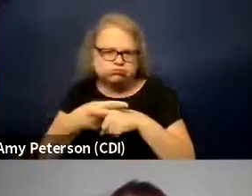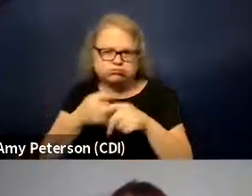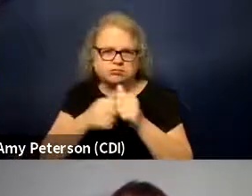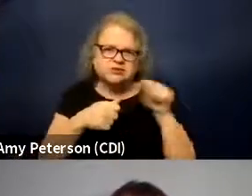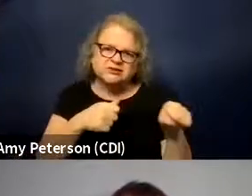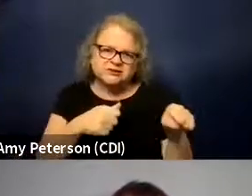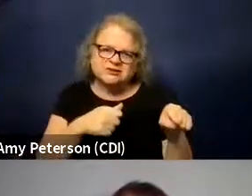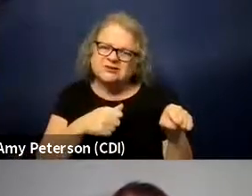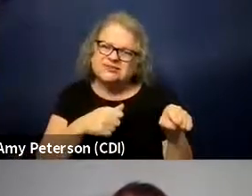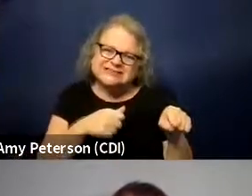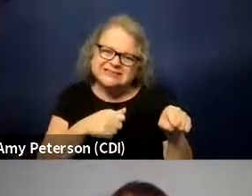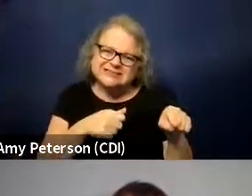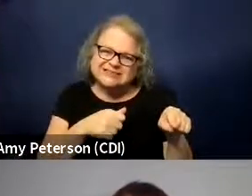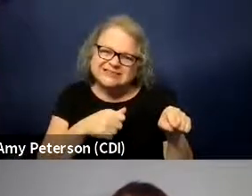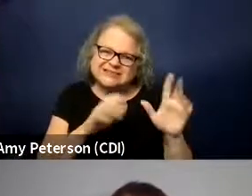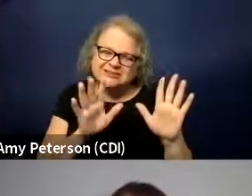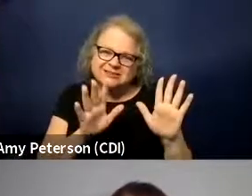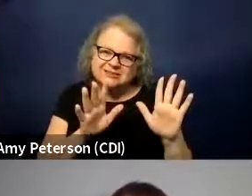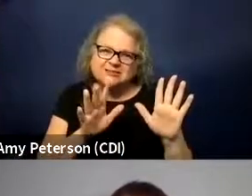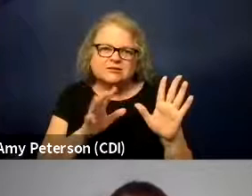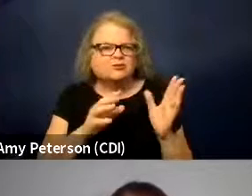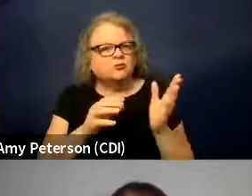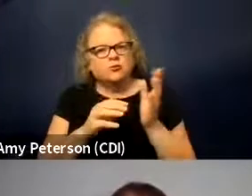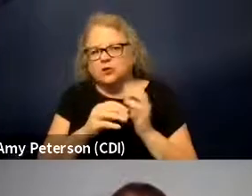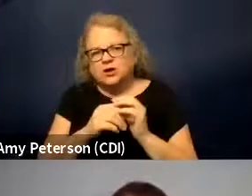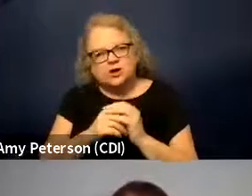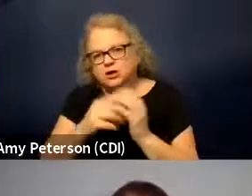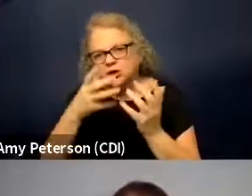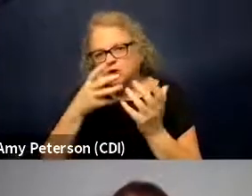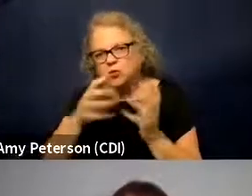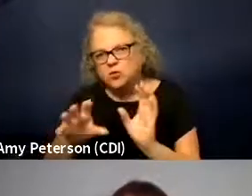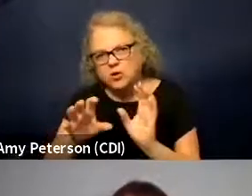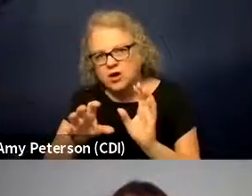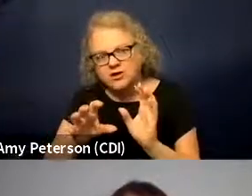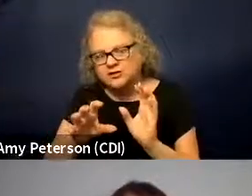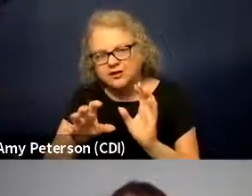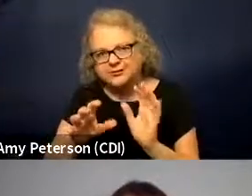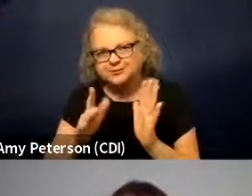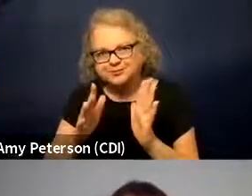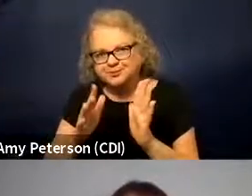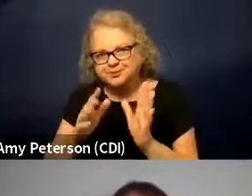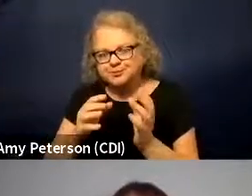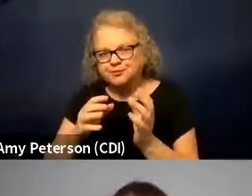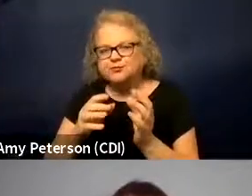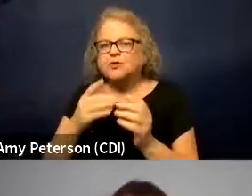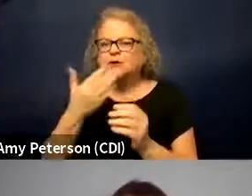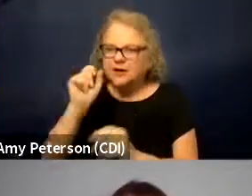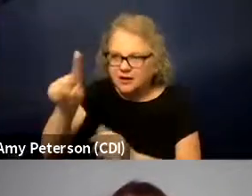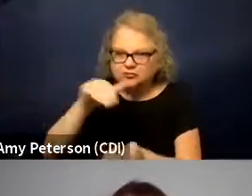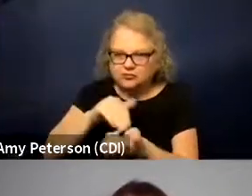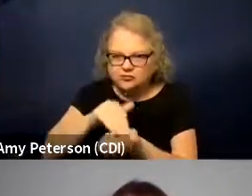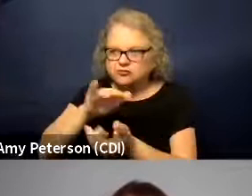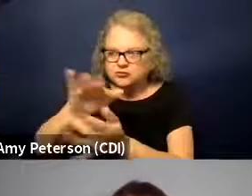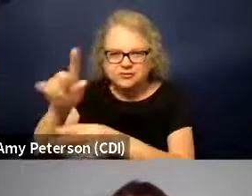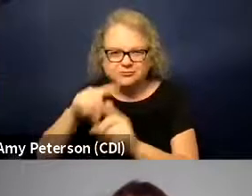in the United States that ivermectin will help you get over COVID-19 faster or prevent you